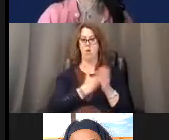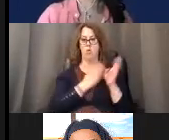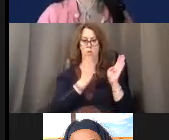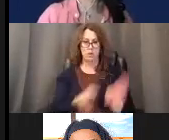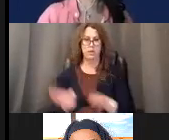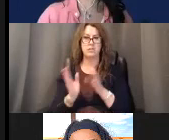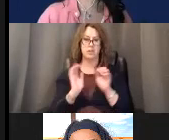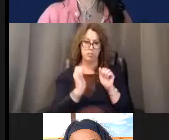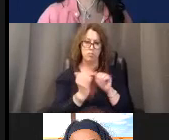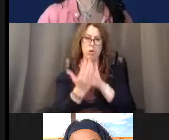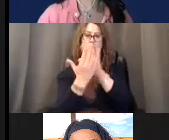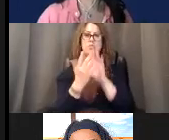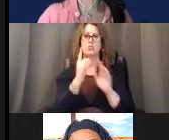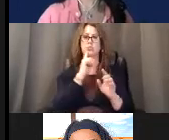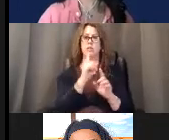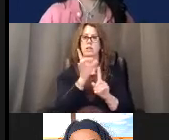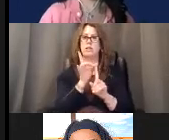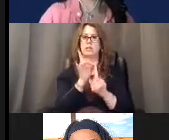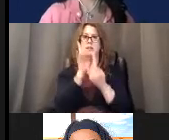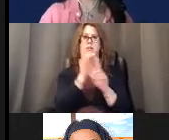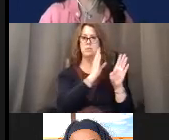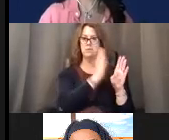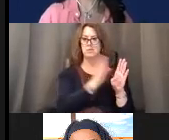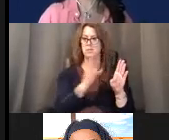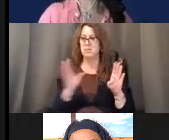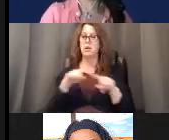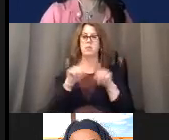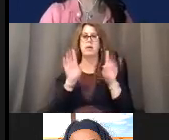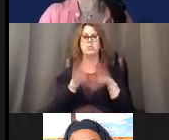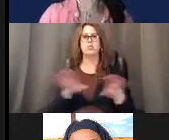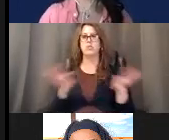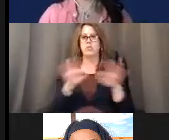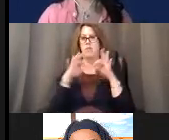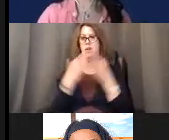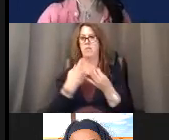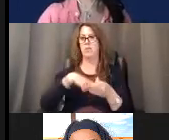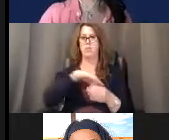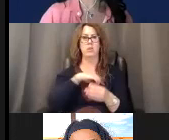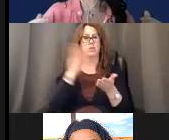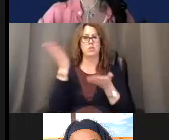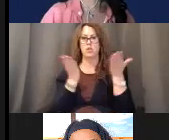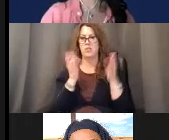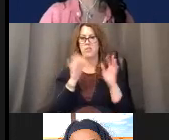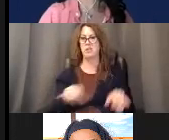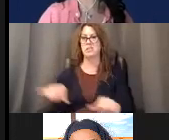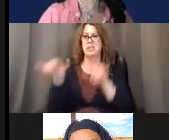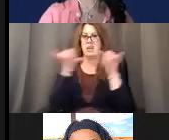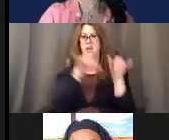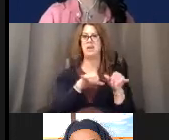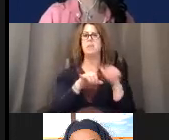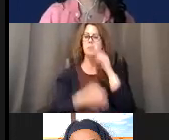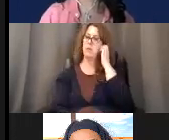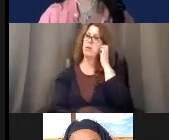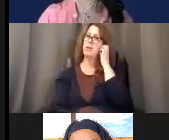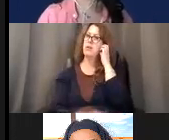all distinct and siloed, but the children and families that we serve are the same. And so we have got to break these down in a way